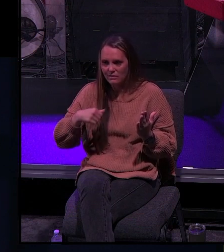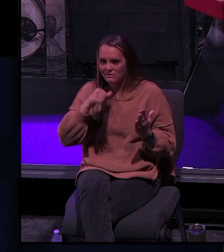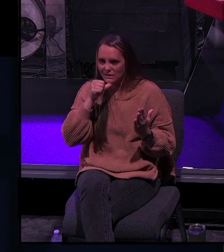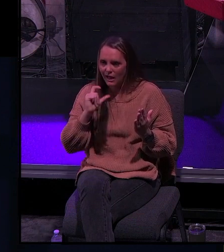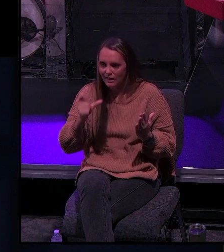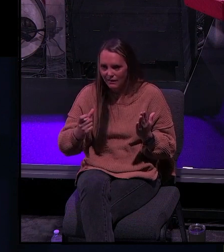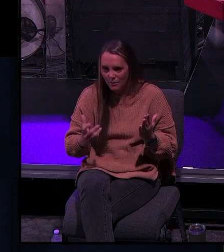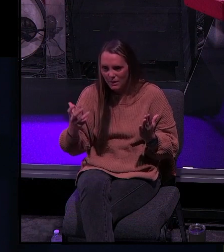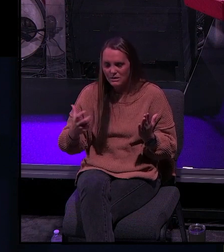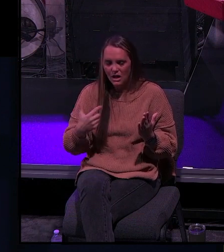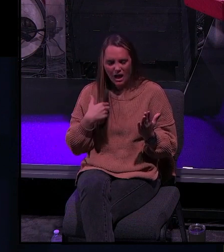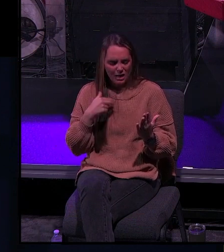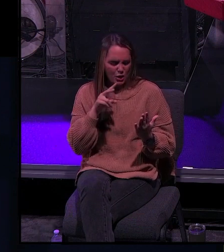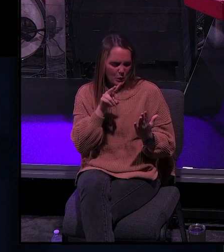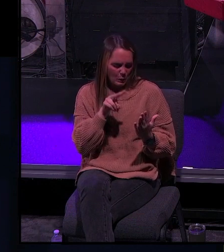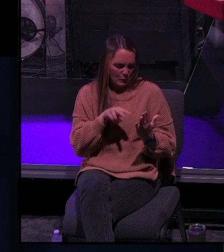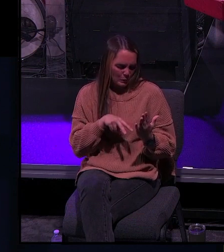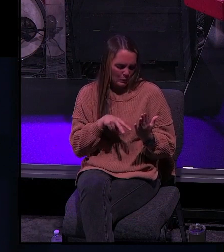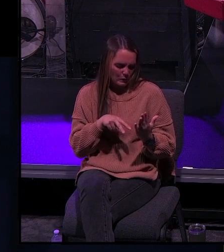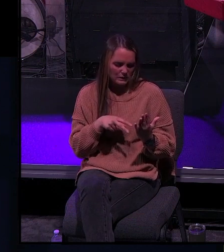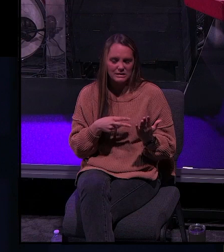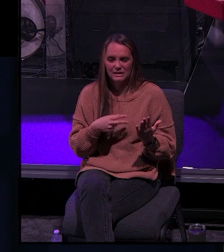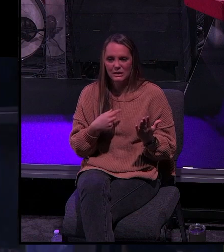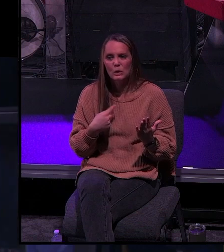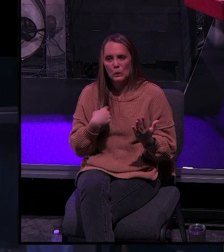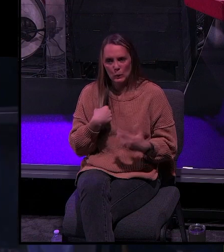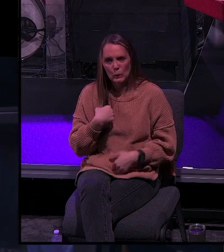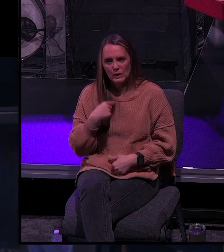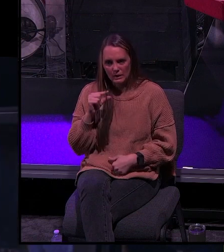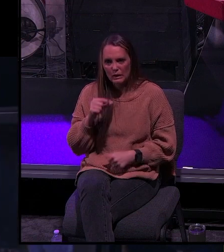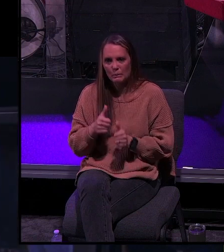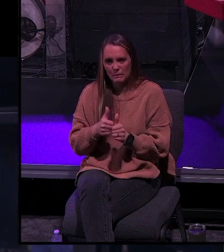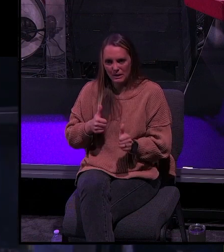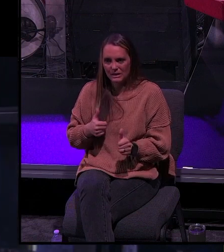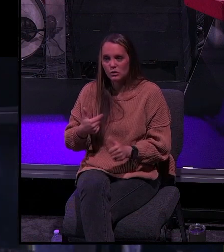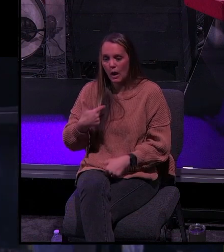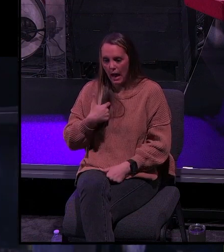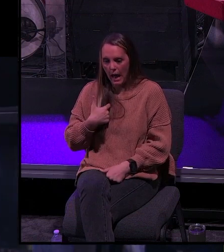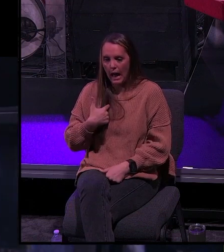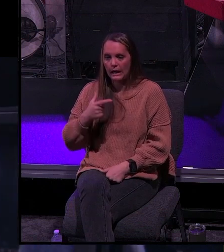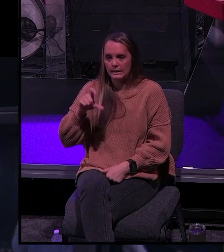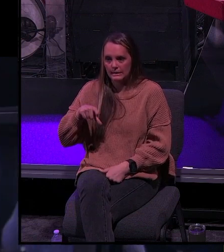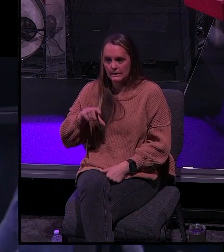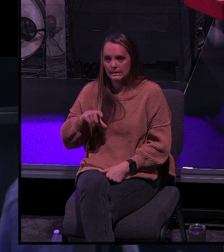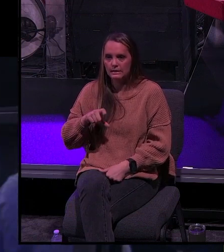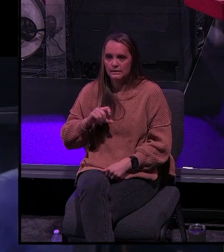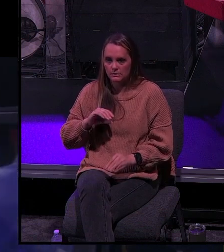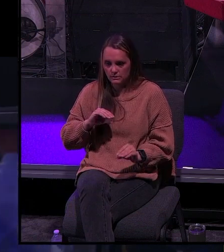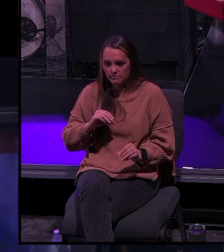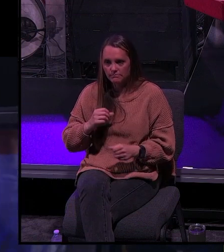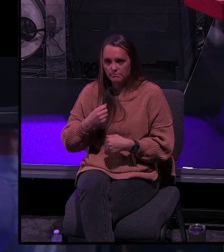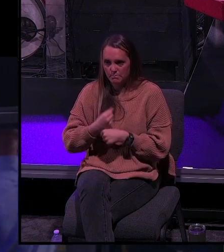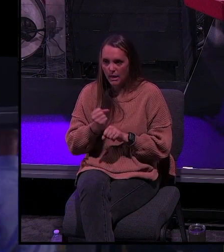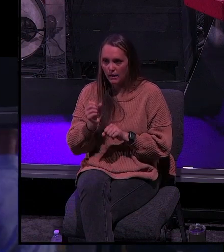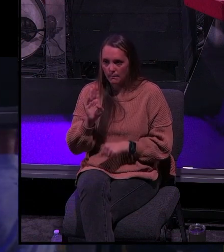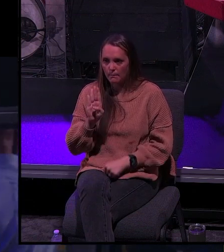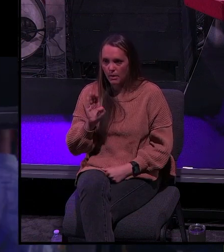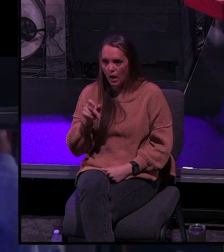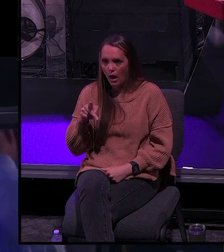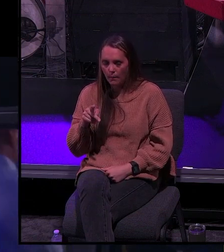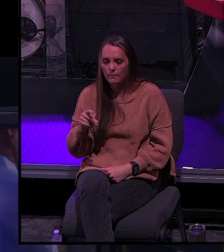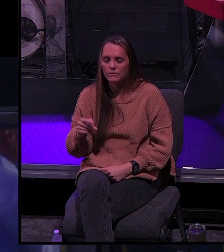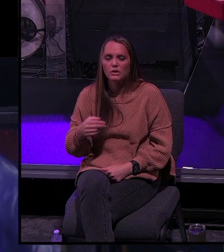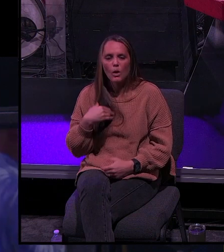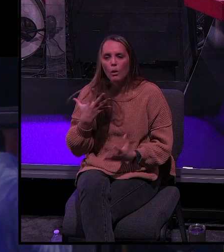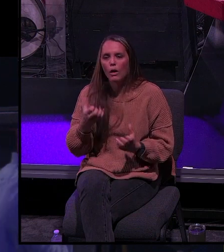and going like, where are we? And I just realized we were behind a little bit. So we're going to make that up, and we're going to get busy. I'm going to ask you if you take a look at your giving and